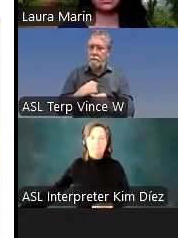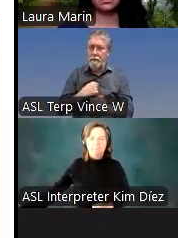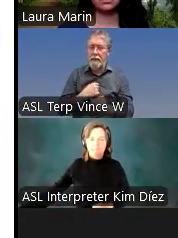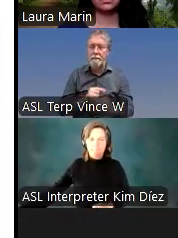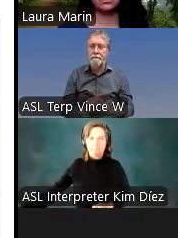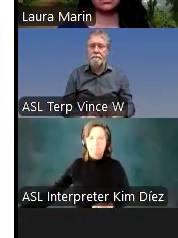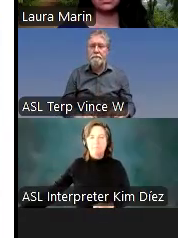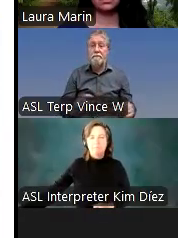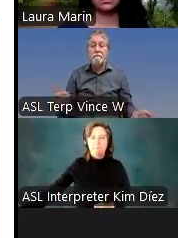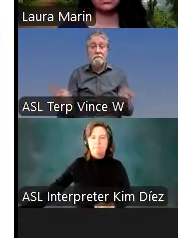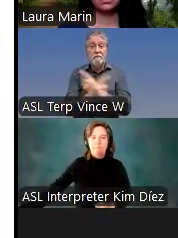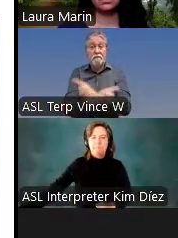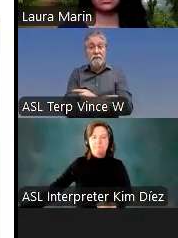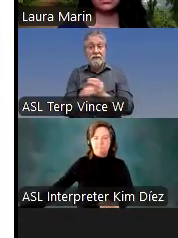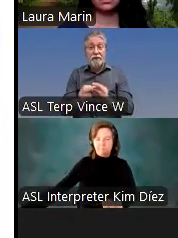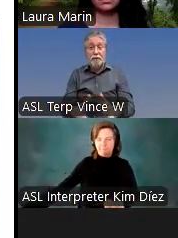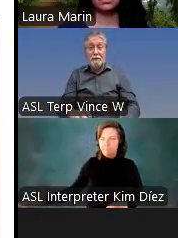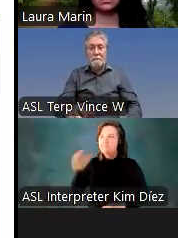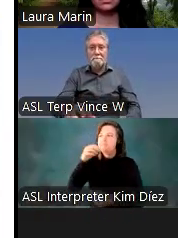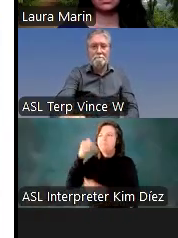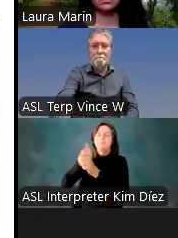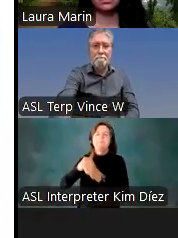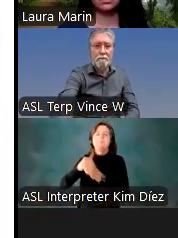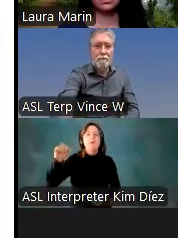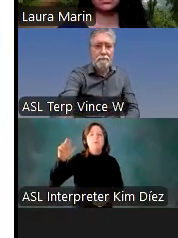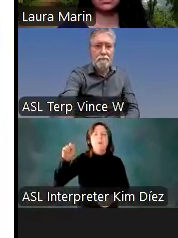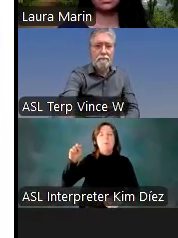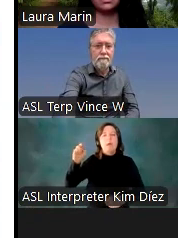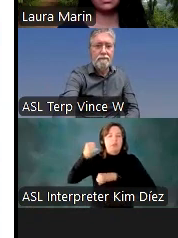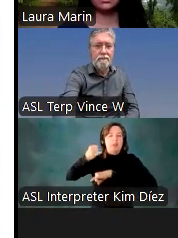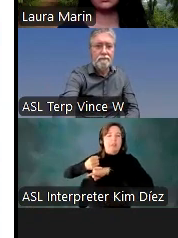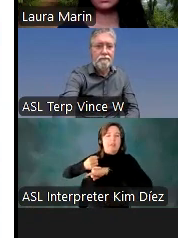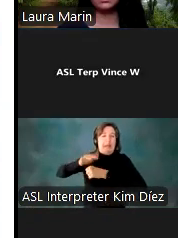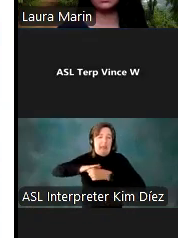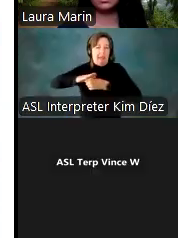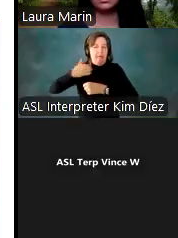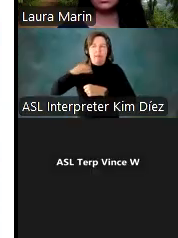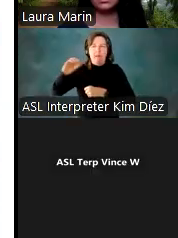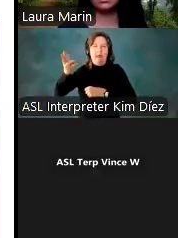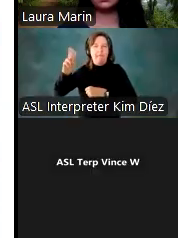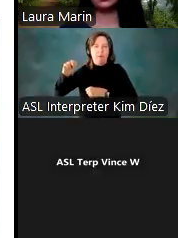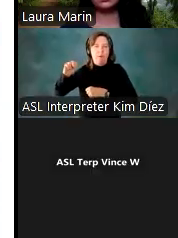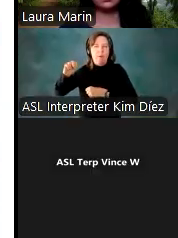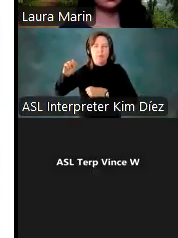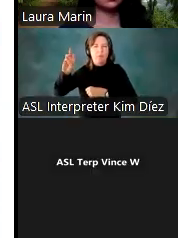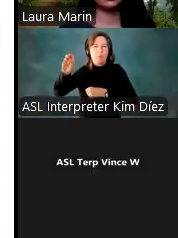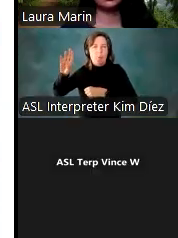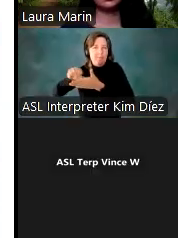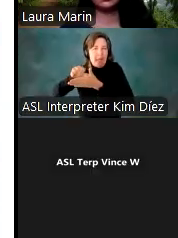its own web page or website. Those are all hyperlinked for the sites